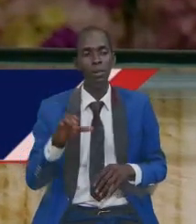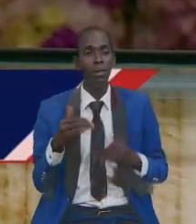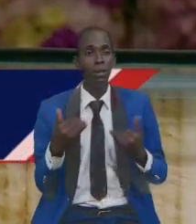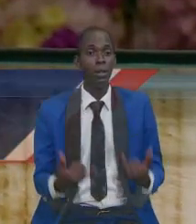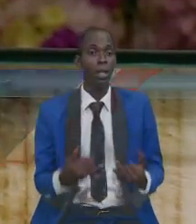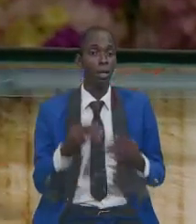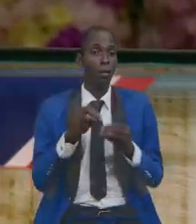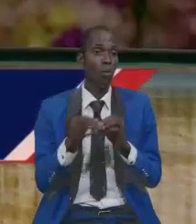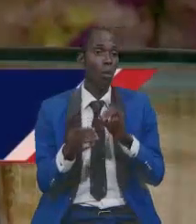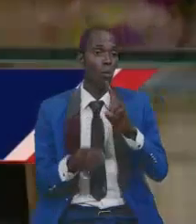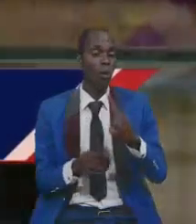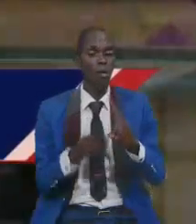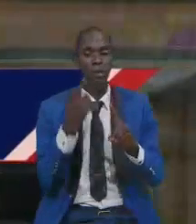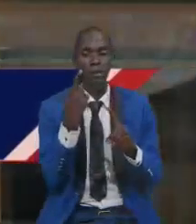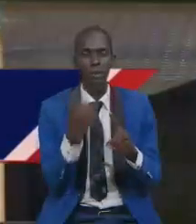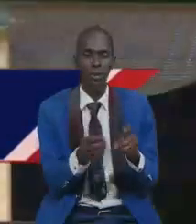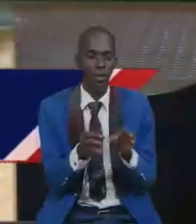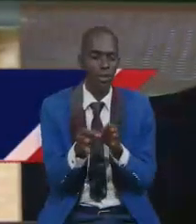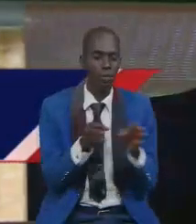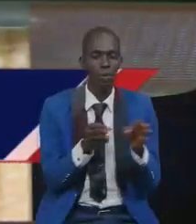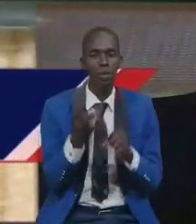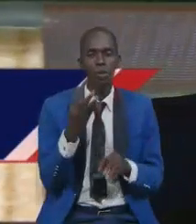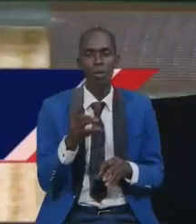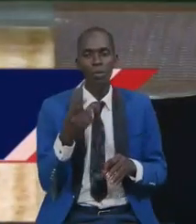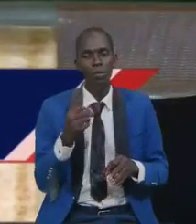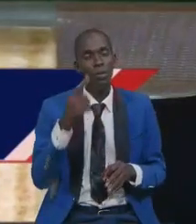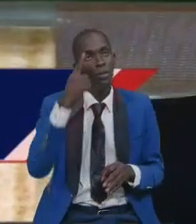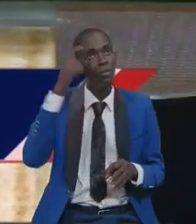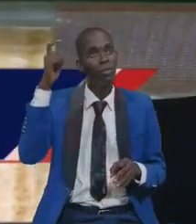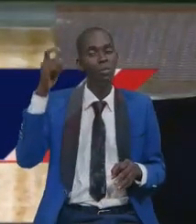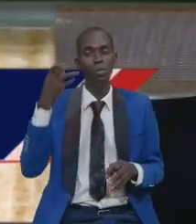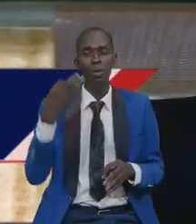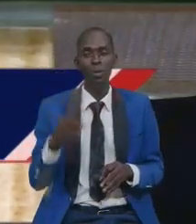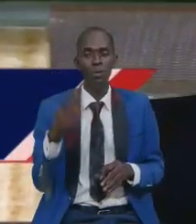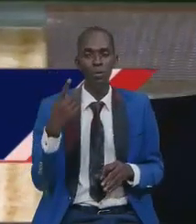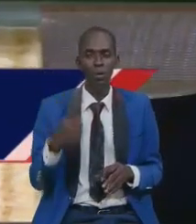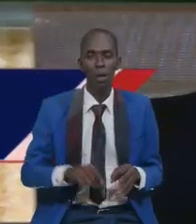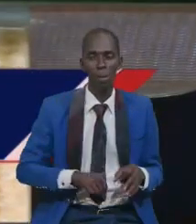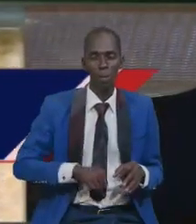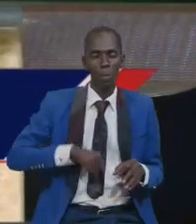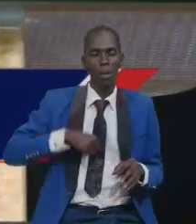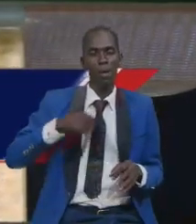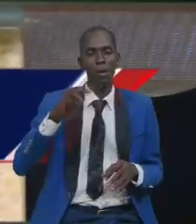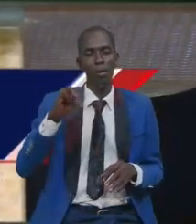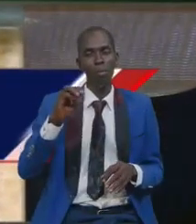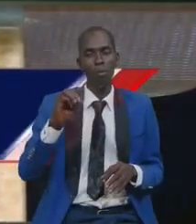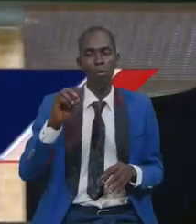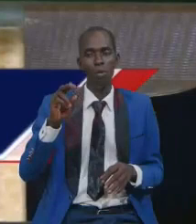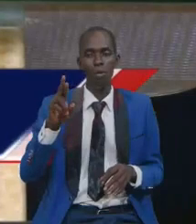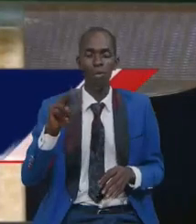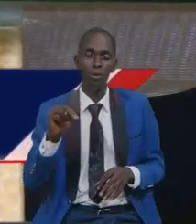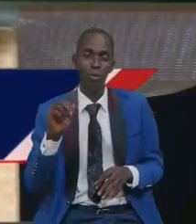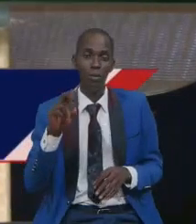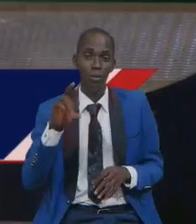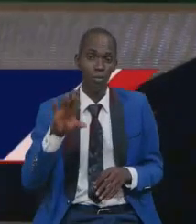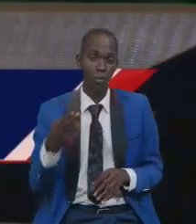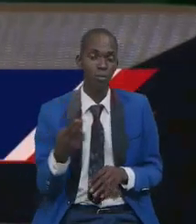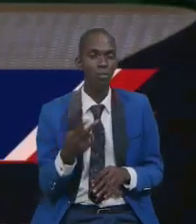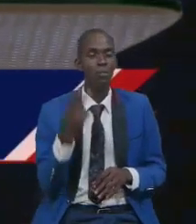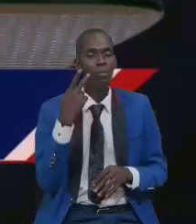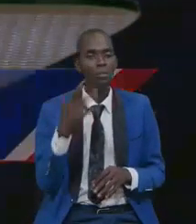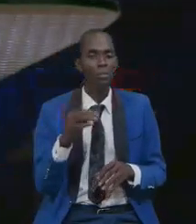is the description of the dream of the proud monarch. We've read the text already. Look at